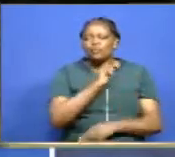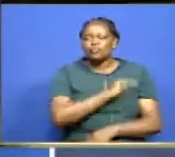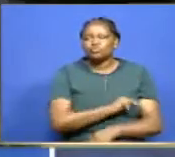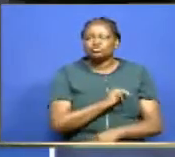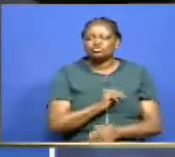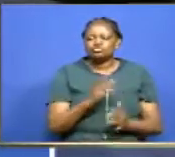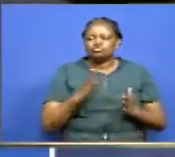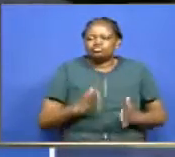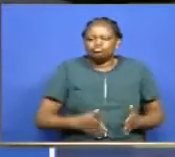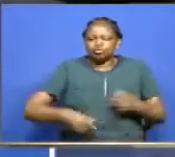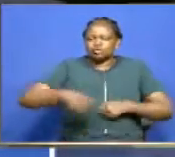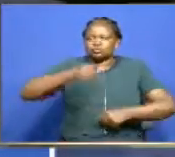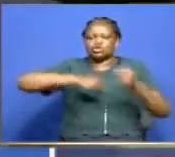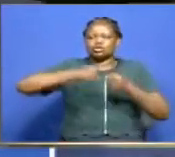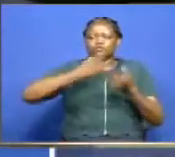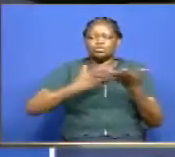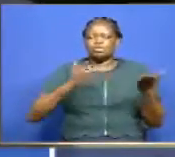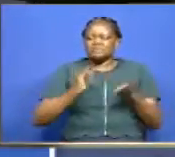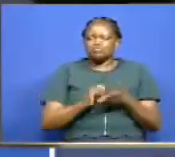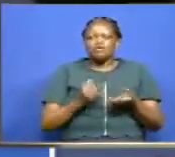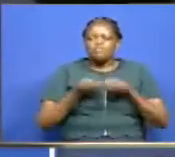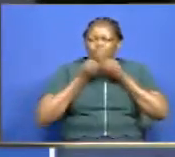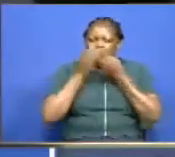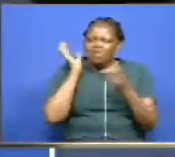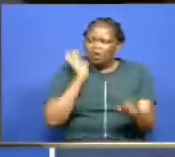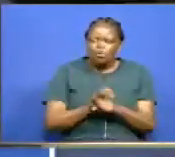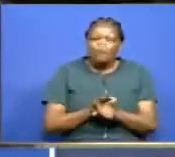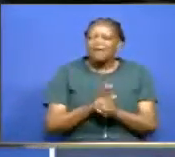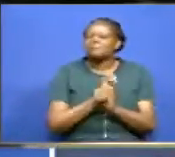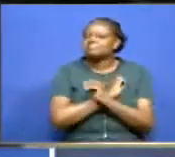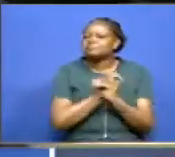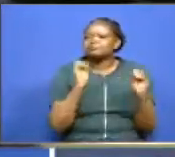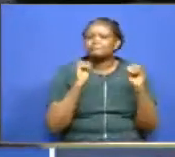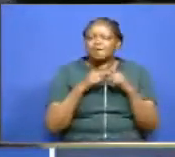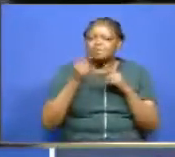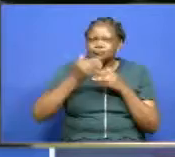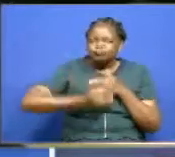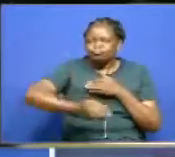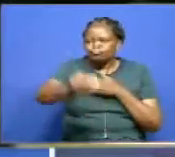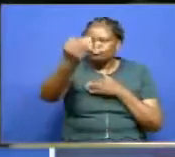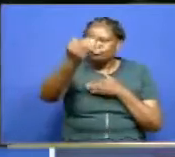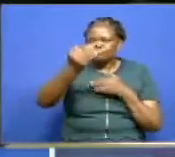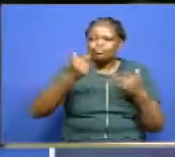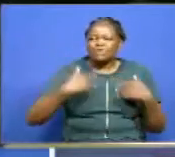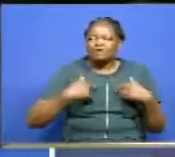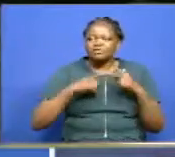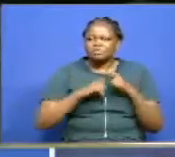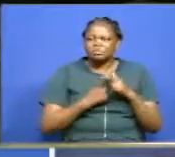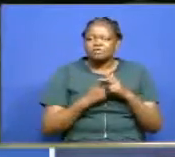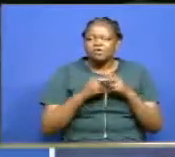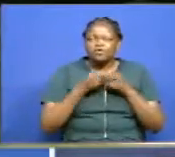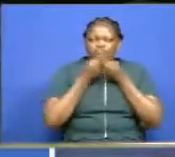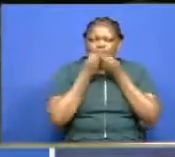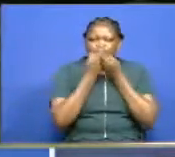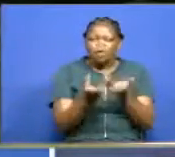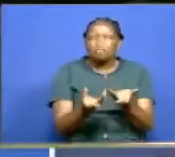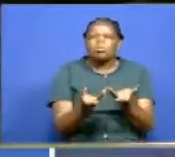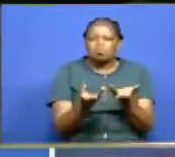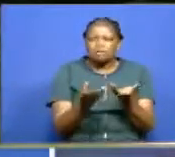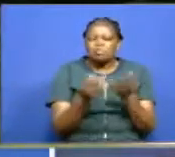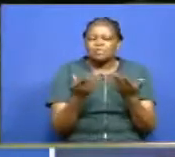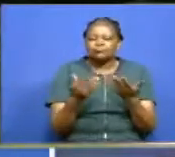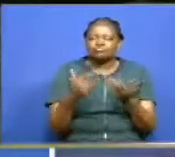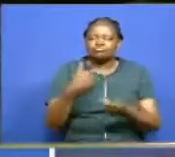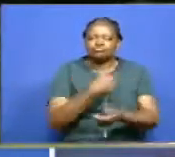reaction to something they have got not so much information about. But moving forward, we have started giving out more information about